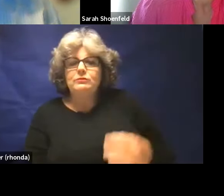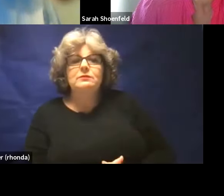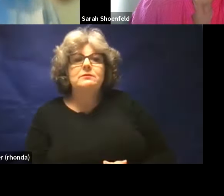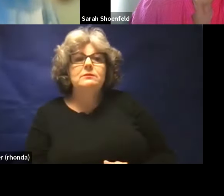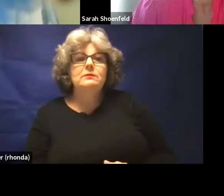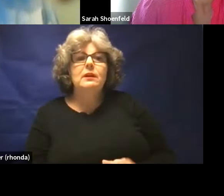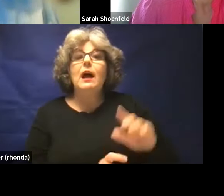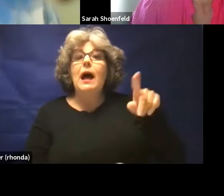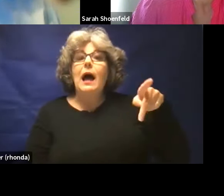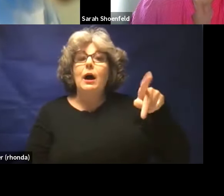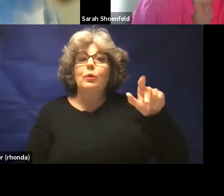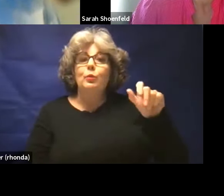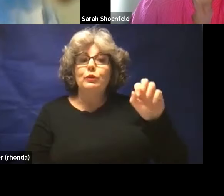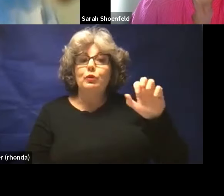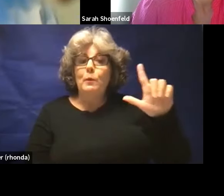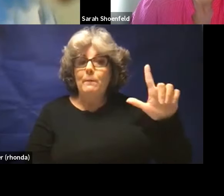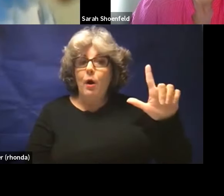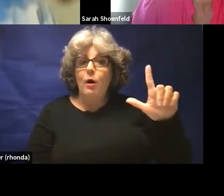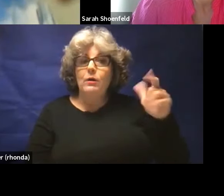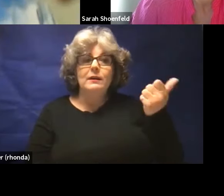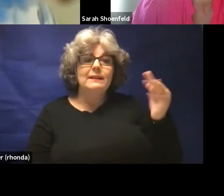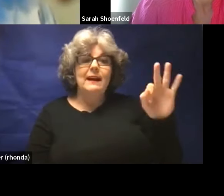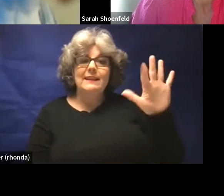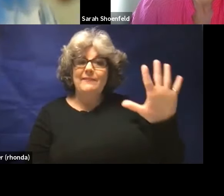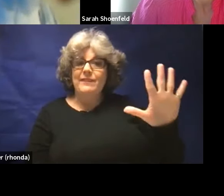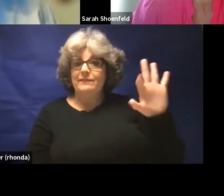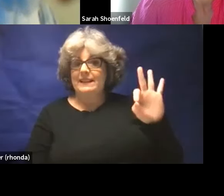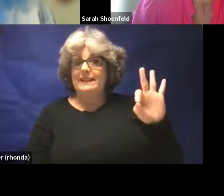I went to Paul, I guess, in